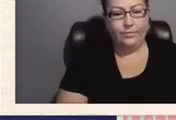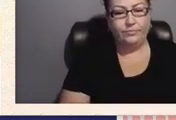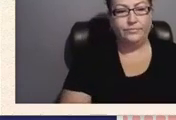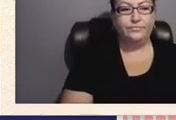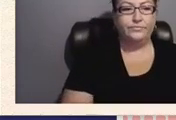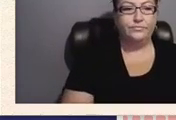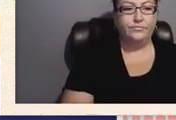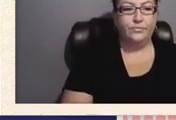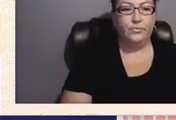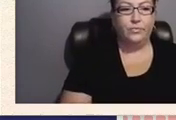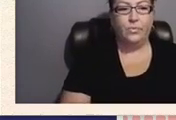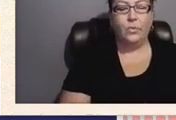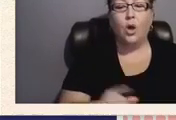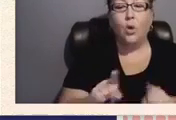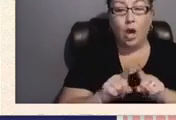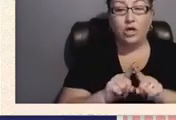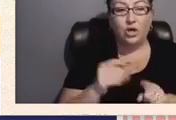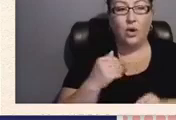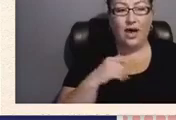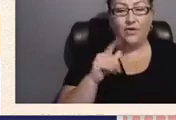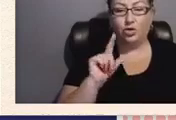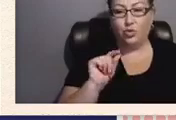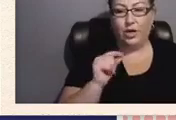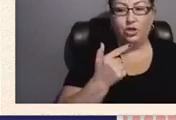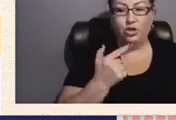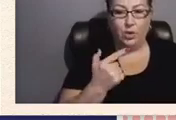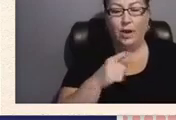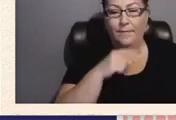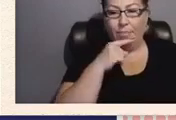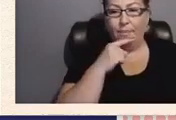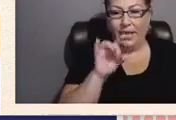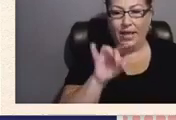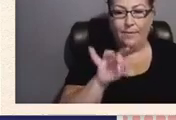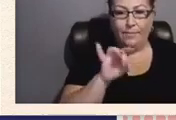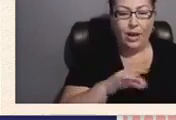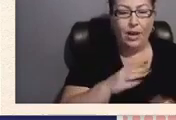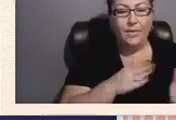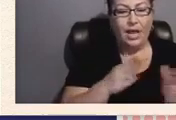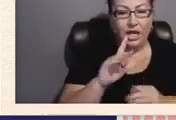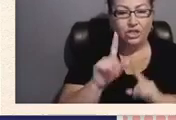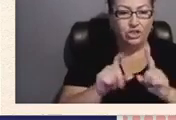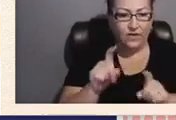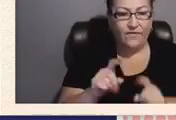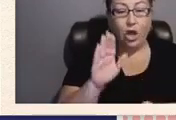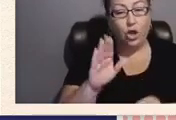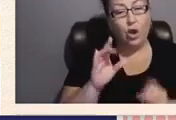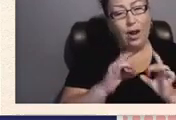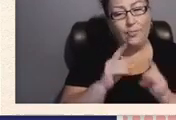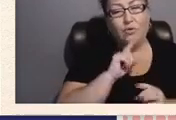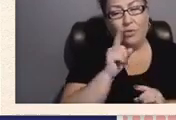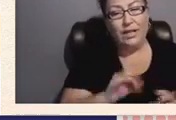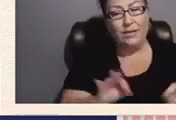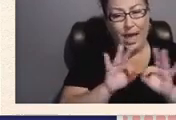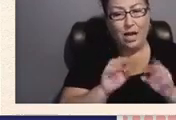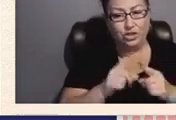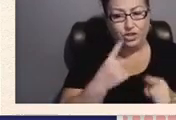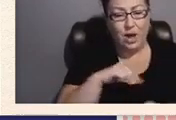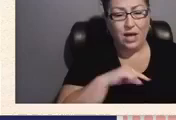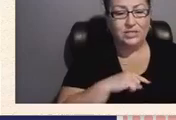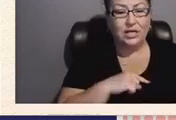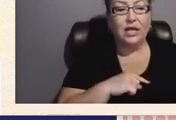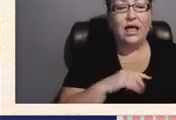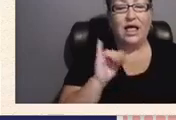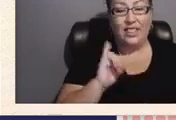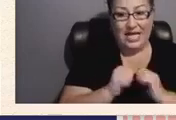We also have our 2021 Public Input Planning Survey, and your input matters to us. This is how